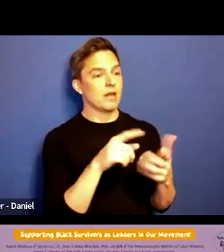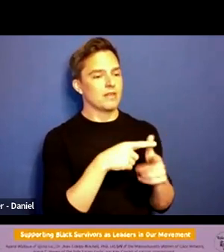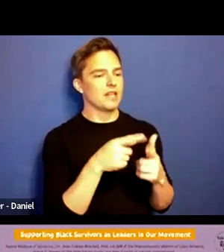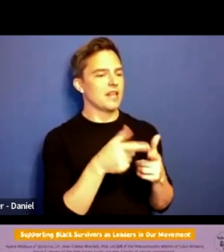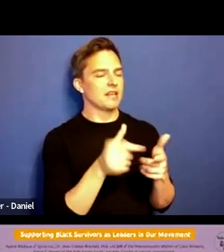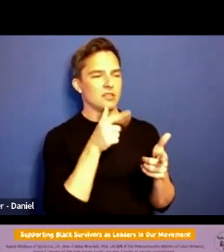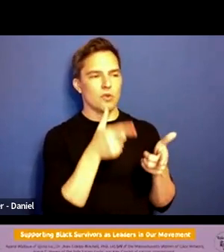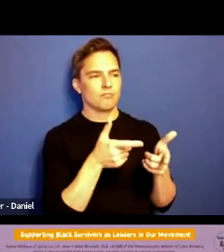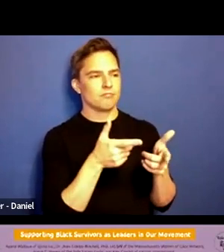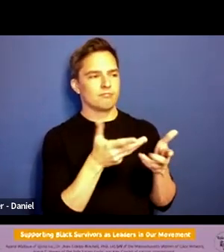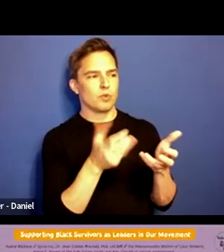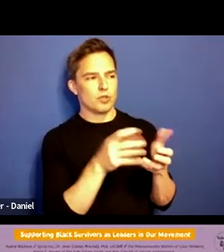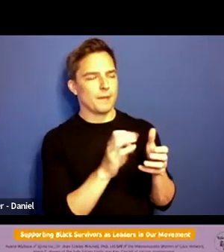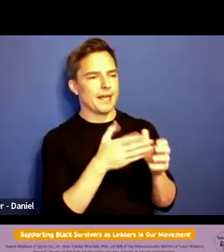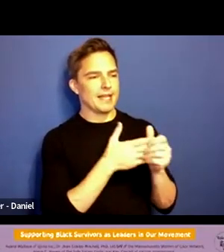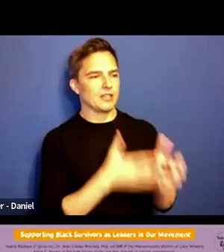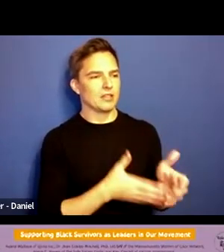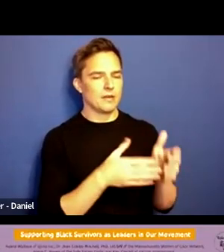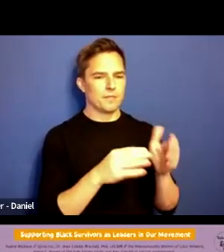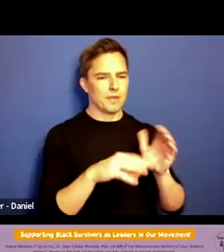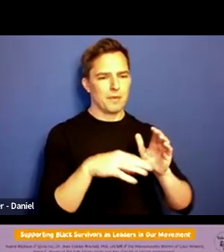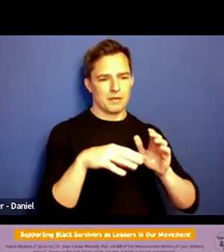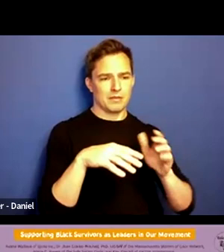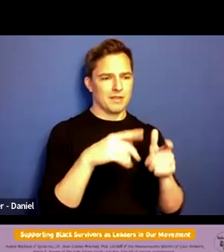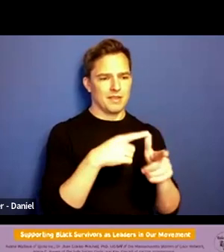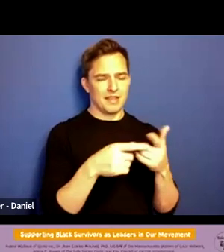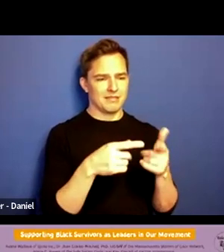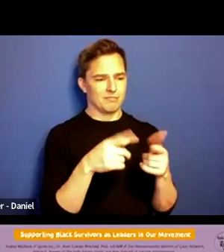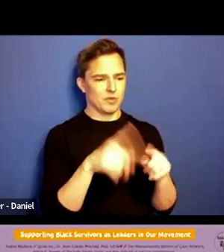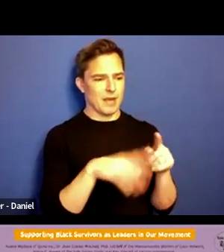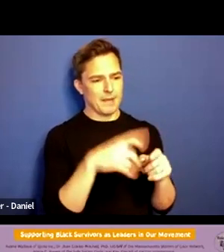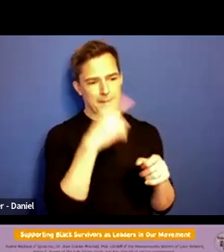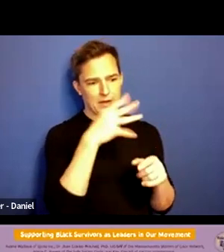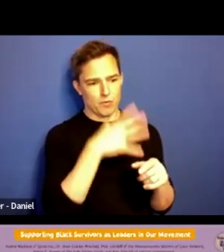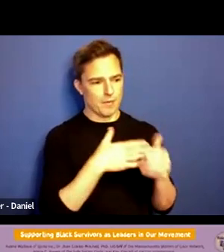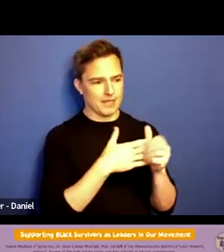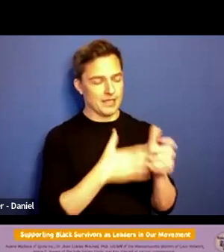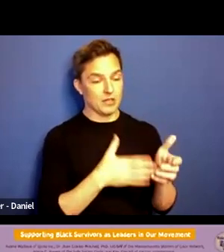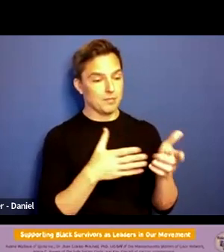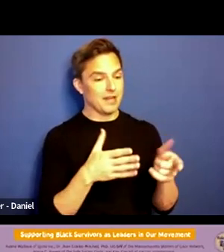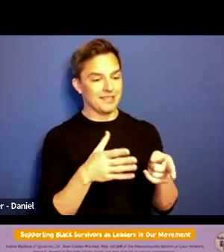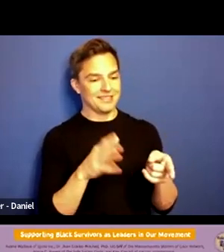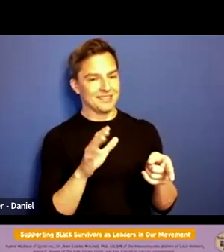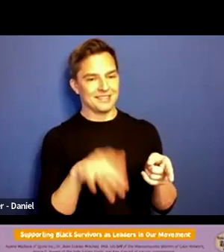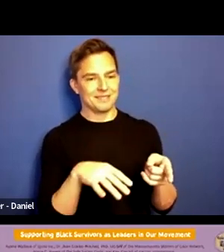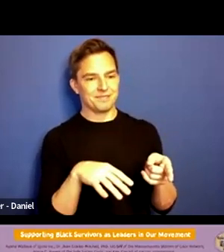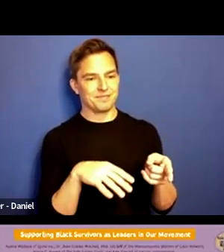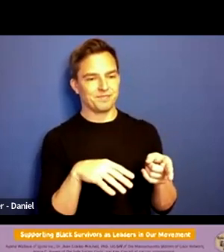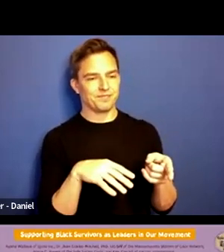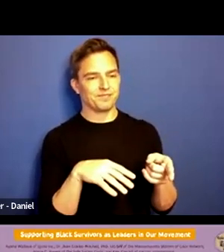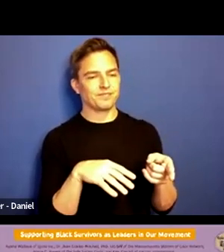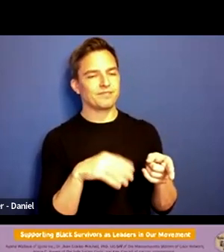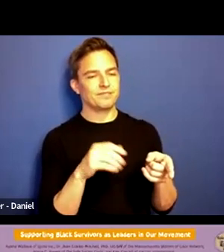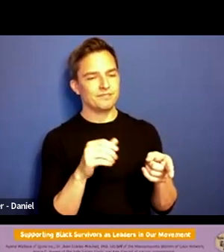extremely anti-Black, because being Black is not a monolith, right? And I think that really alters the way that